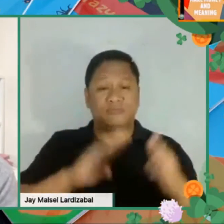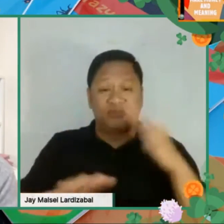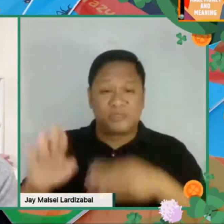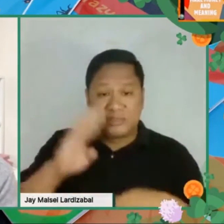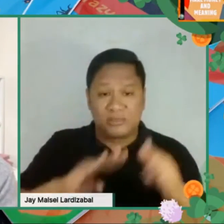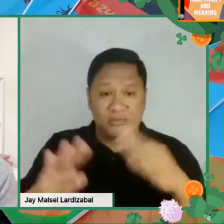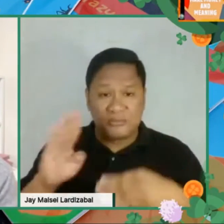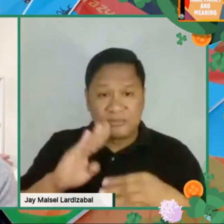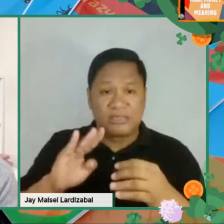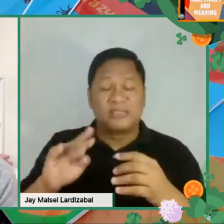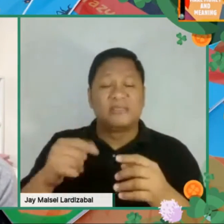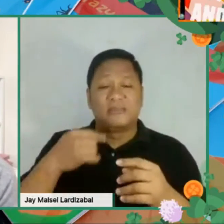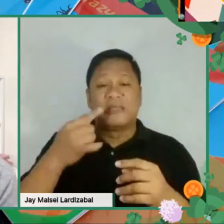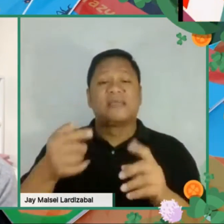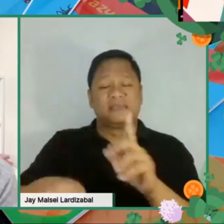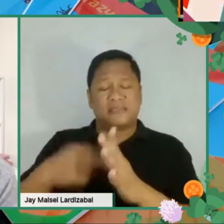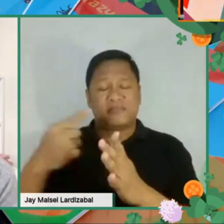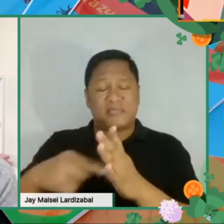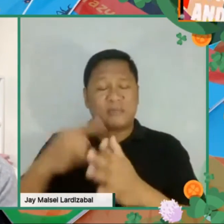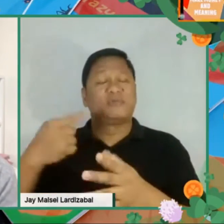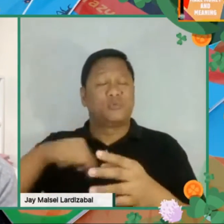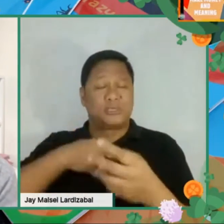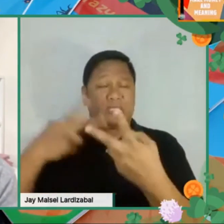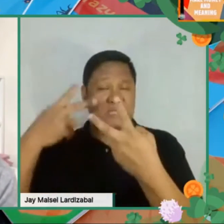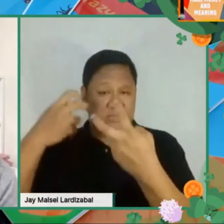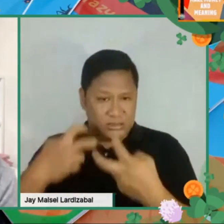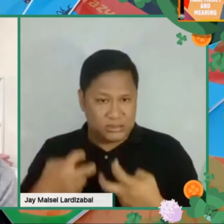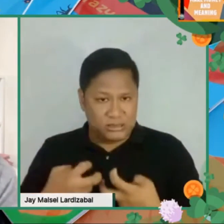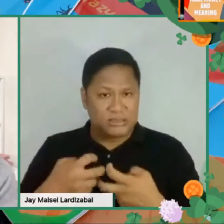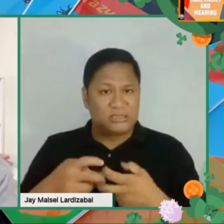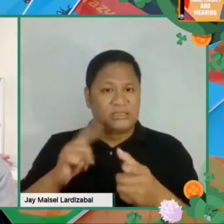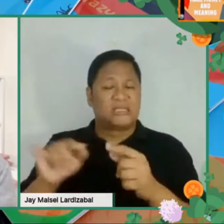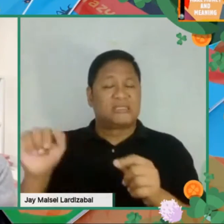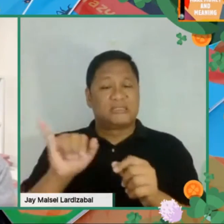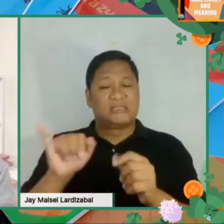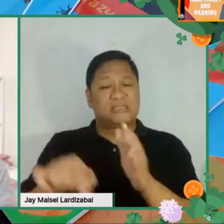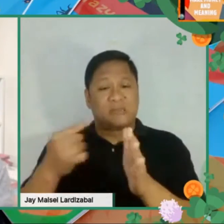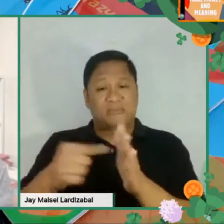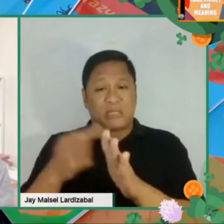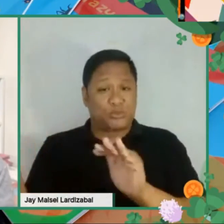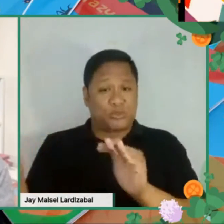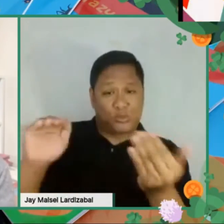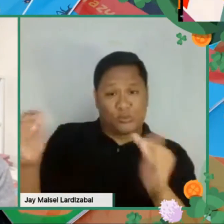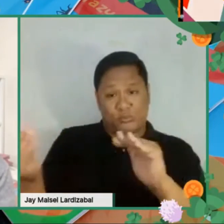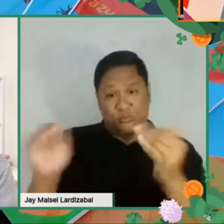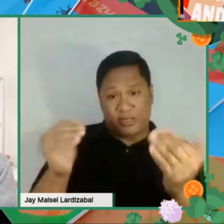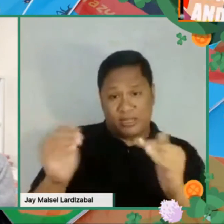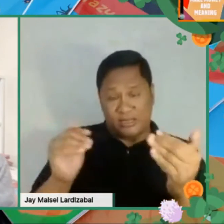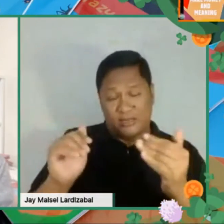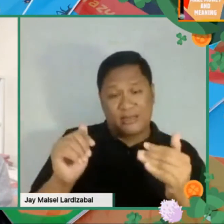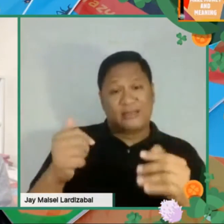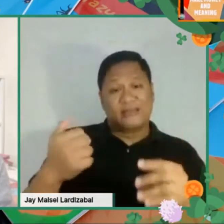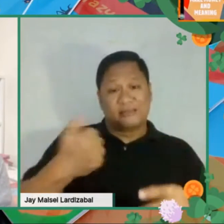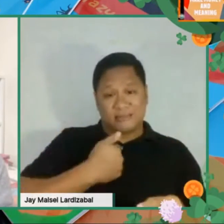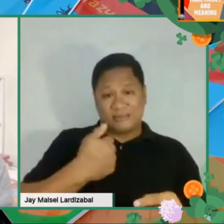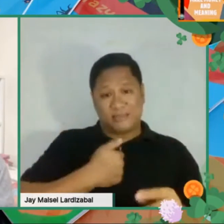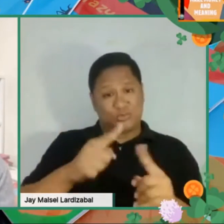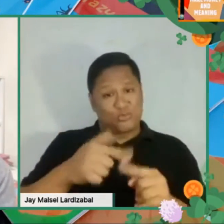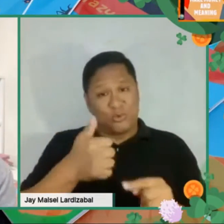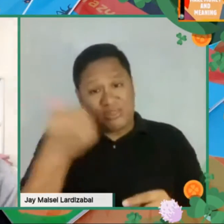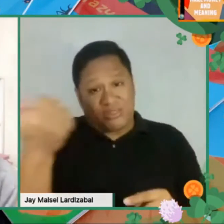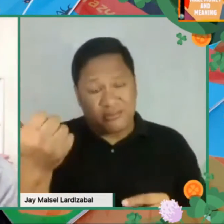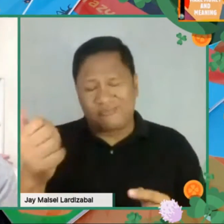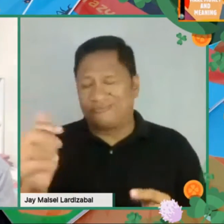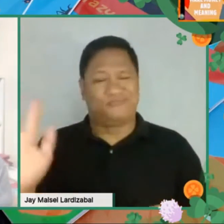critic na, oh, what I... And also, kino-compare natin yung sarili natin sa iba. So, don't do that. Just